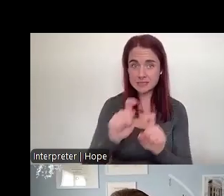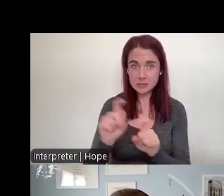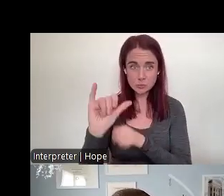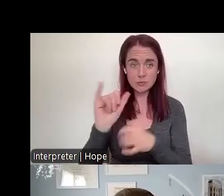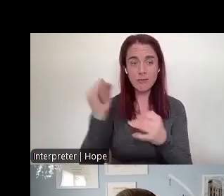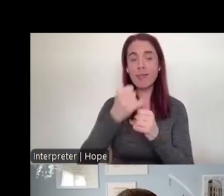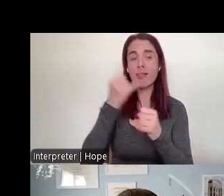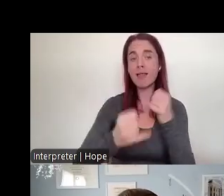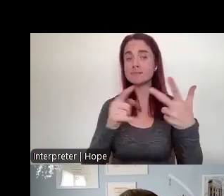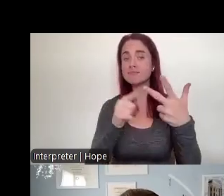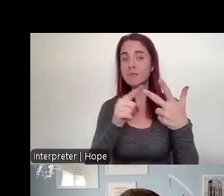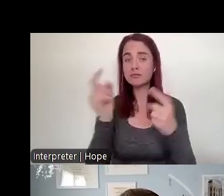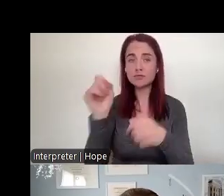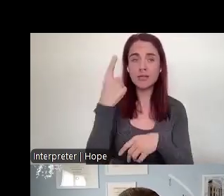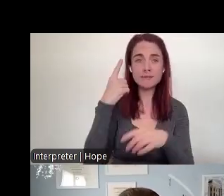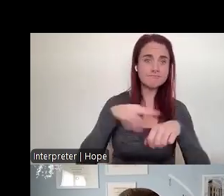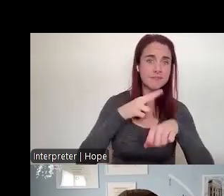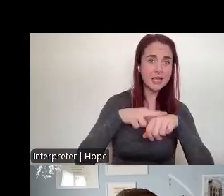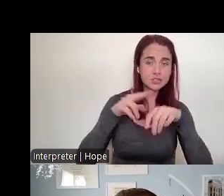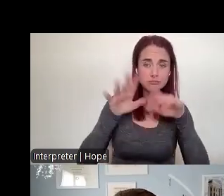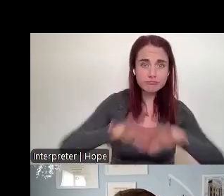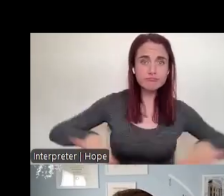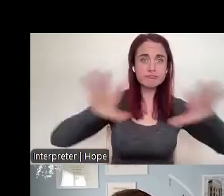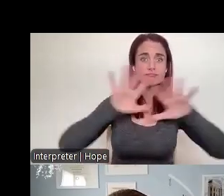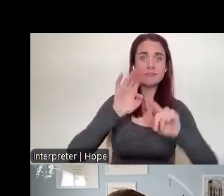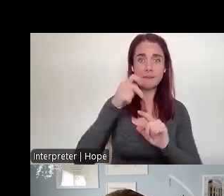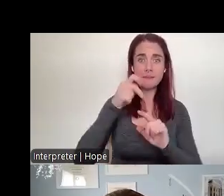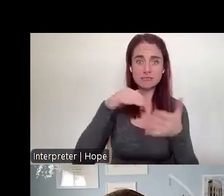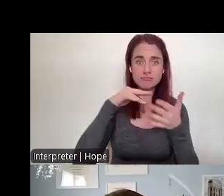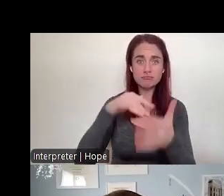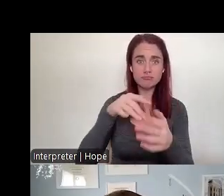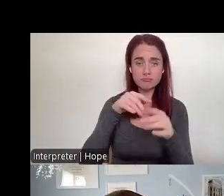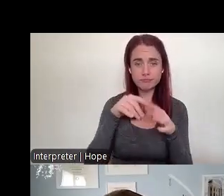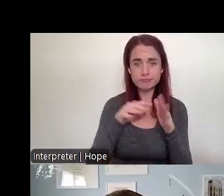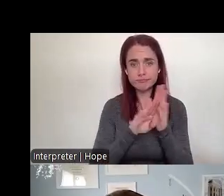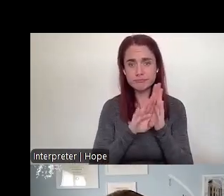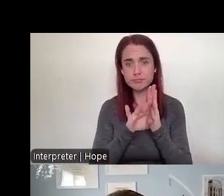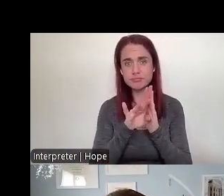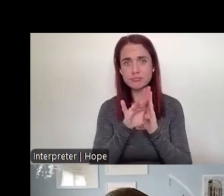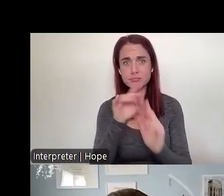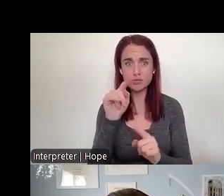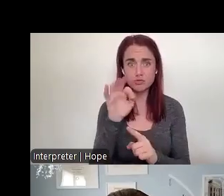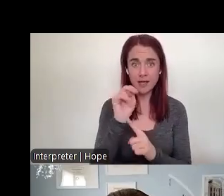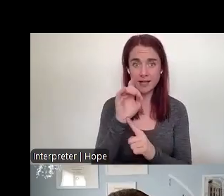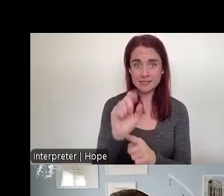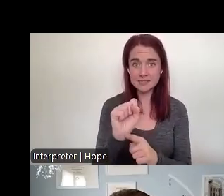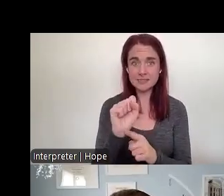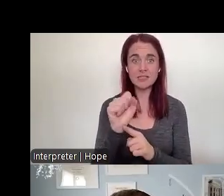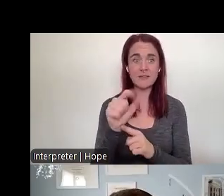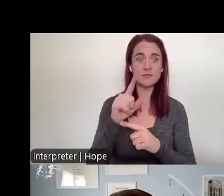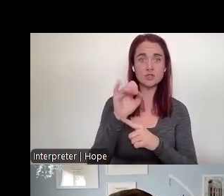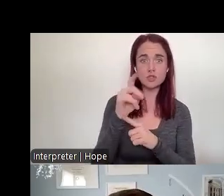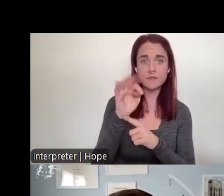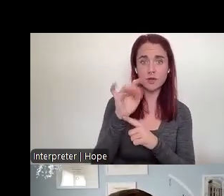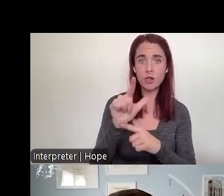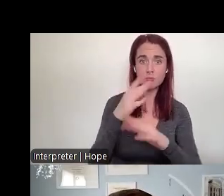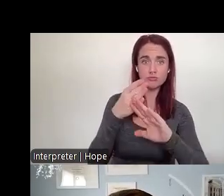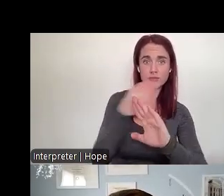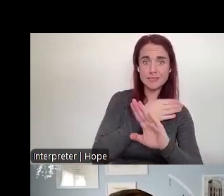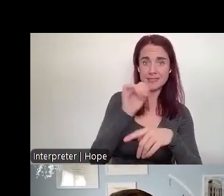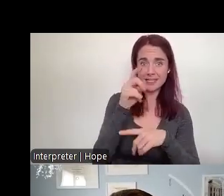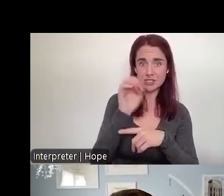lastly, understand national and local epidemiological trends of HPV-associated cervical precancers and cancer.